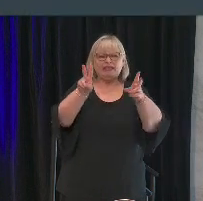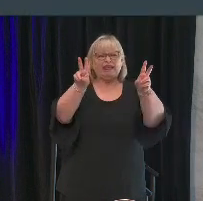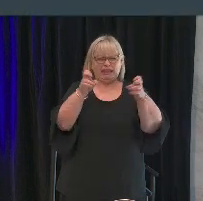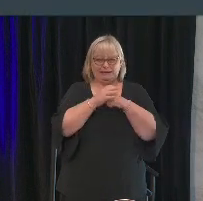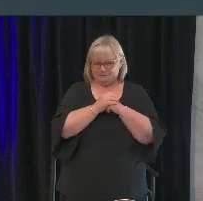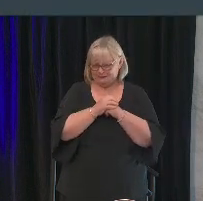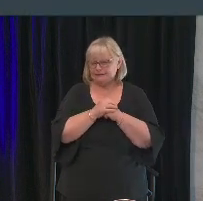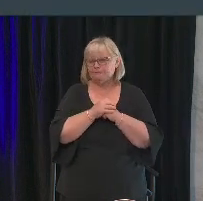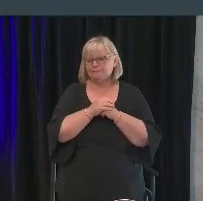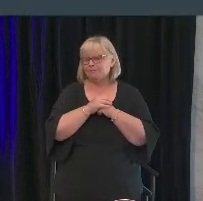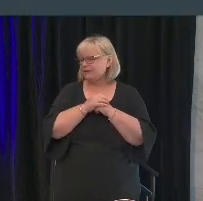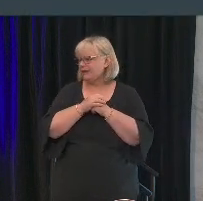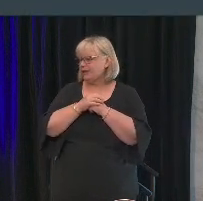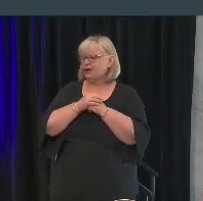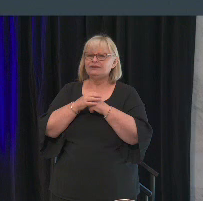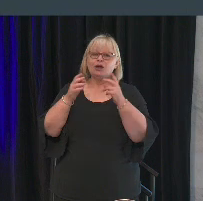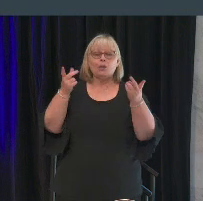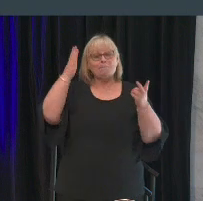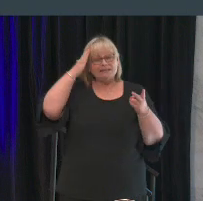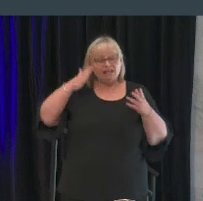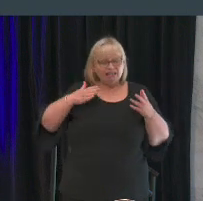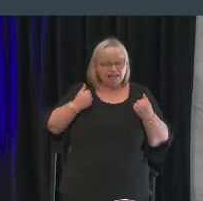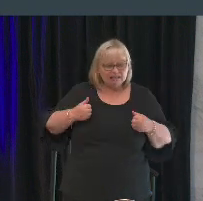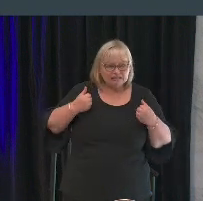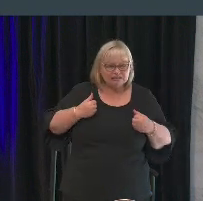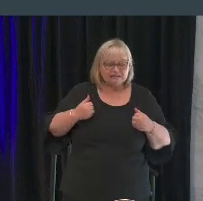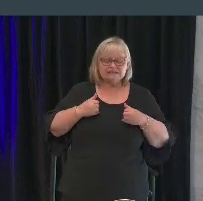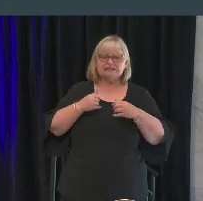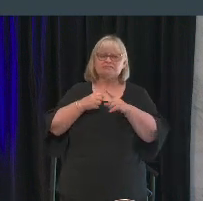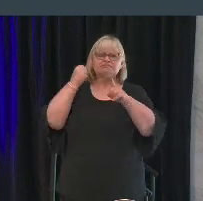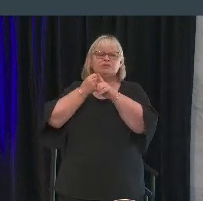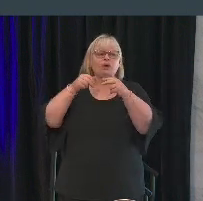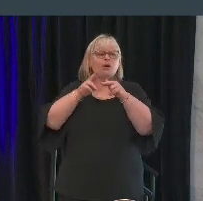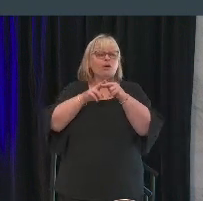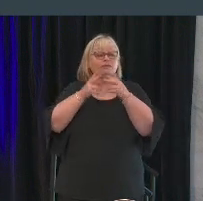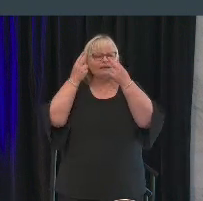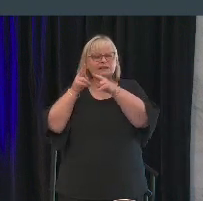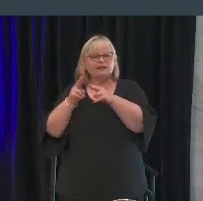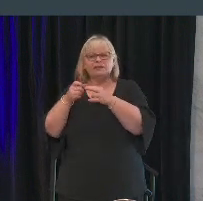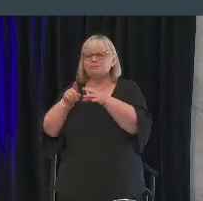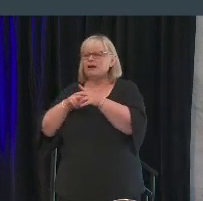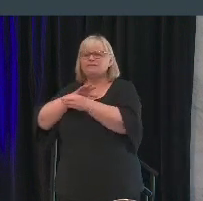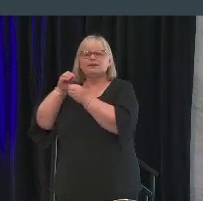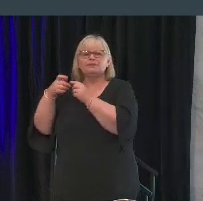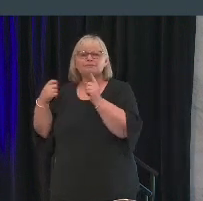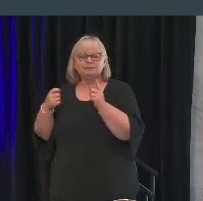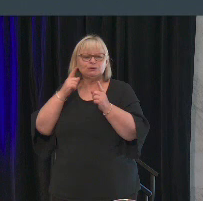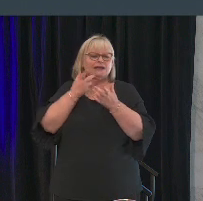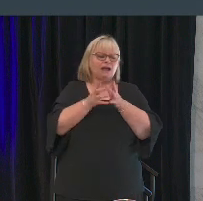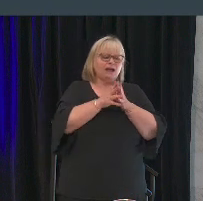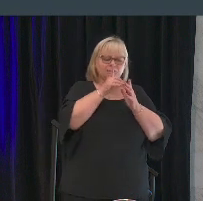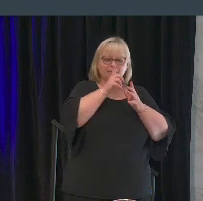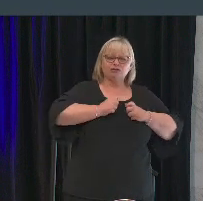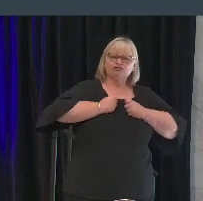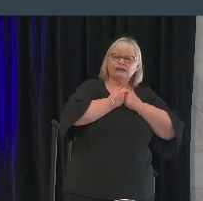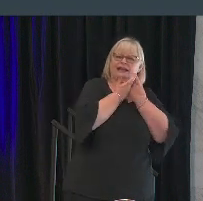shortlisted. Notable themes are mental illness and the effect of the death of a close relative, exploring the ways in which people grieve and come to